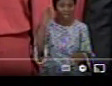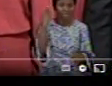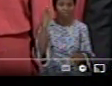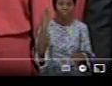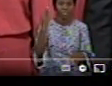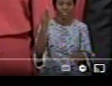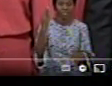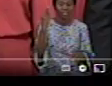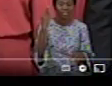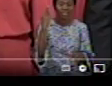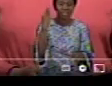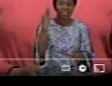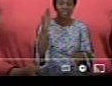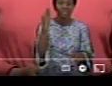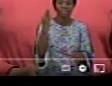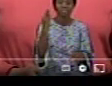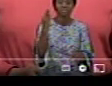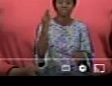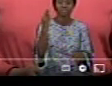and preach